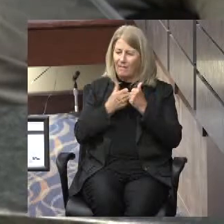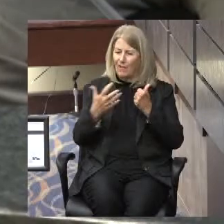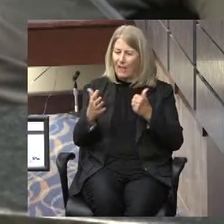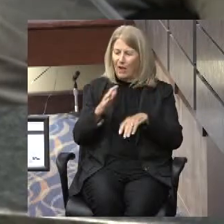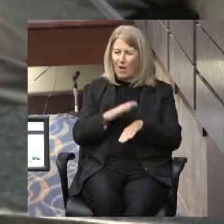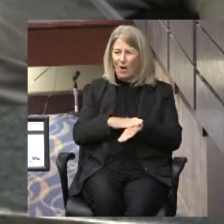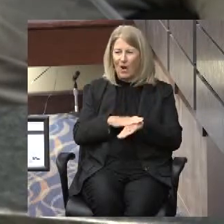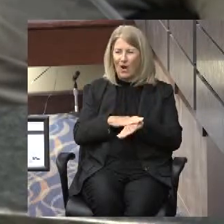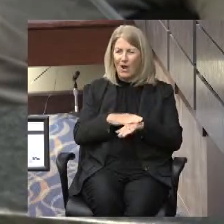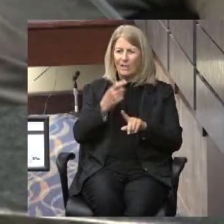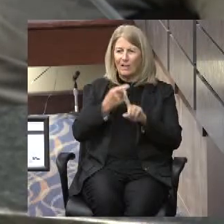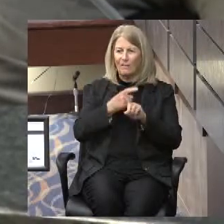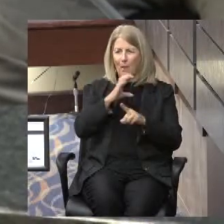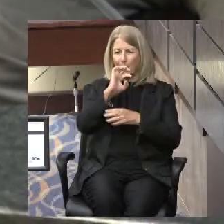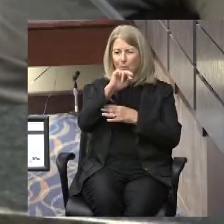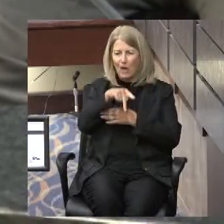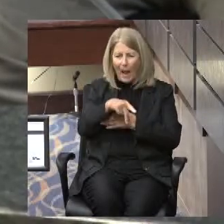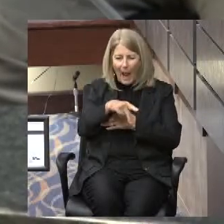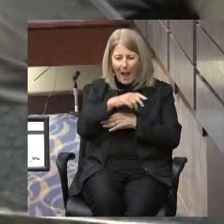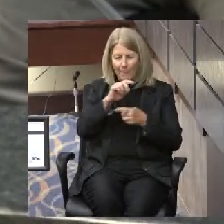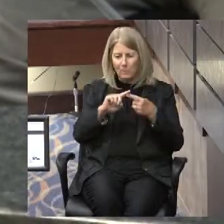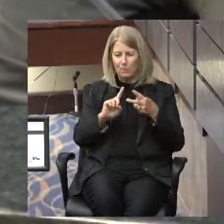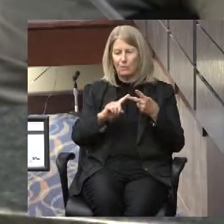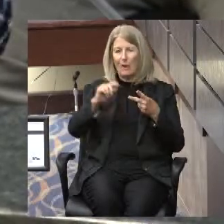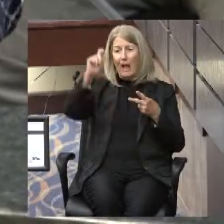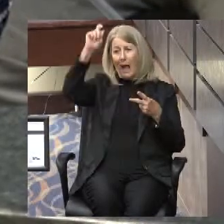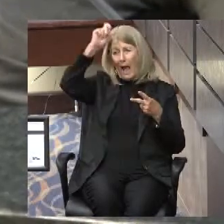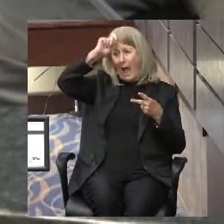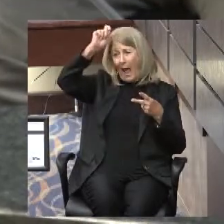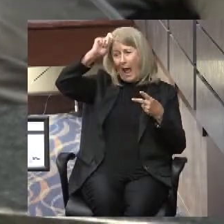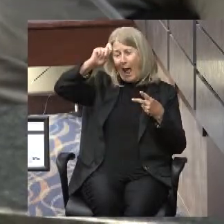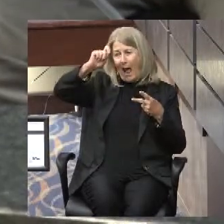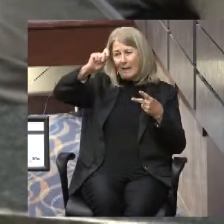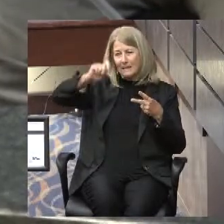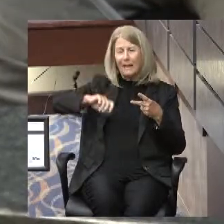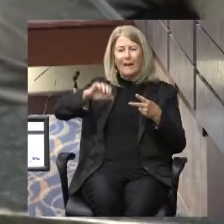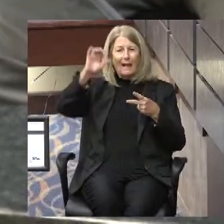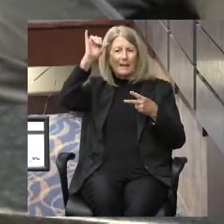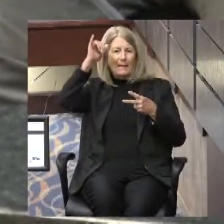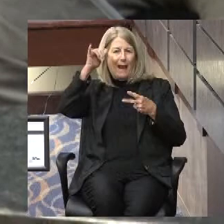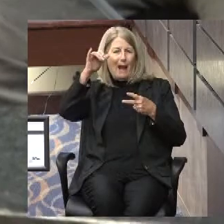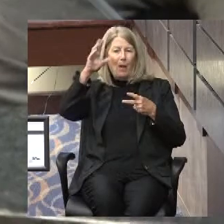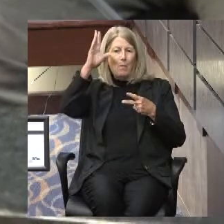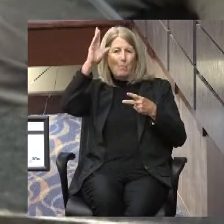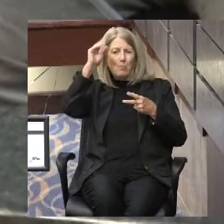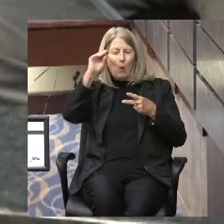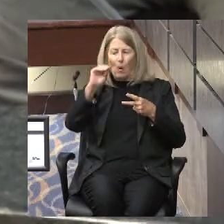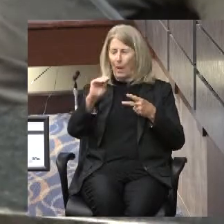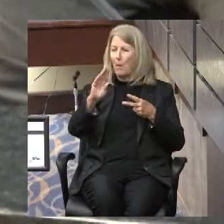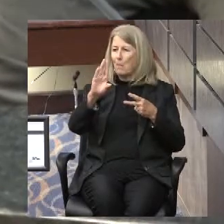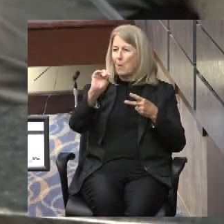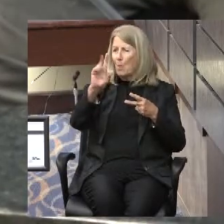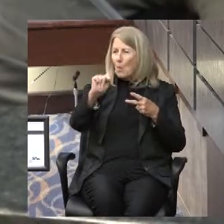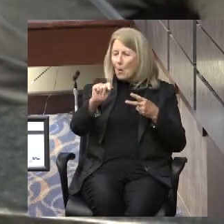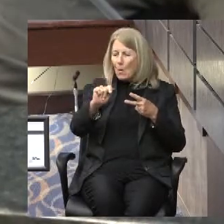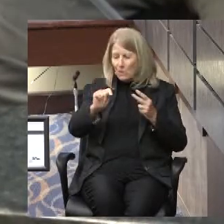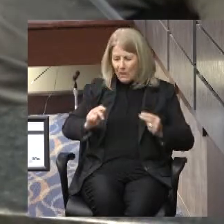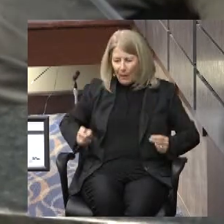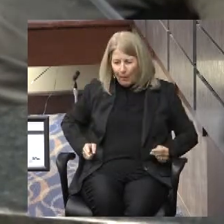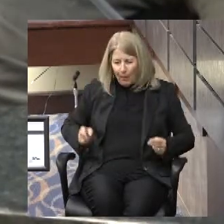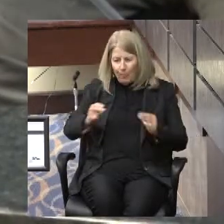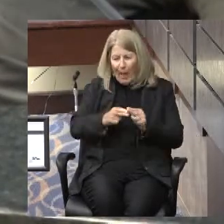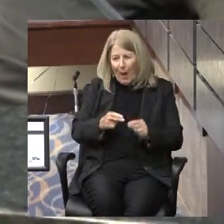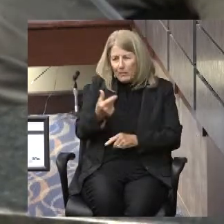on, from chaps to hat to cowboy boots and belts and guns and everything else. He